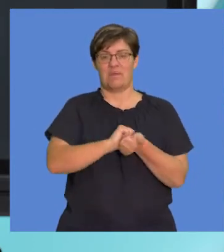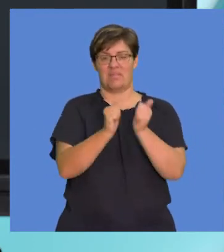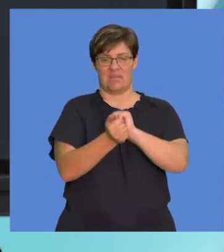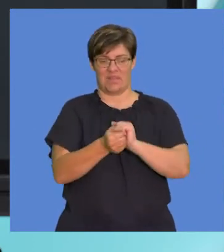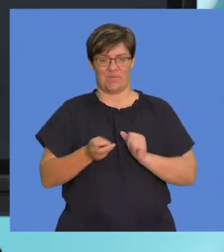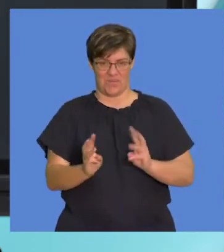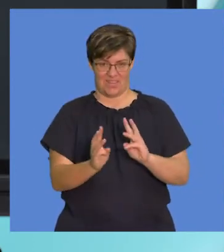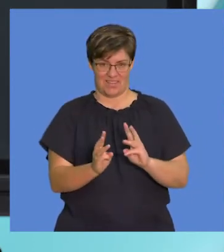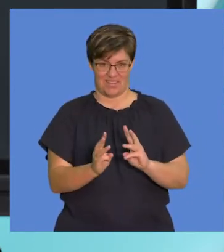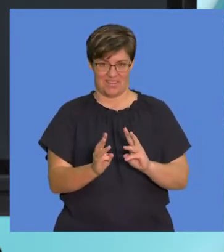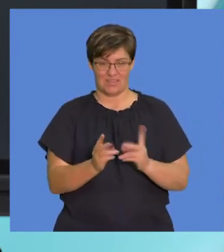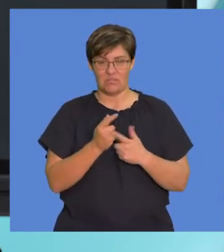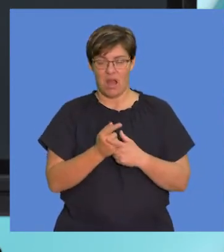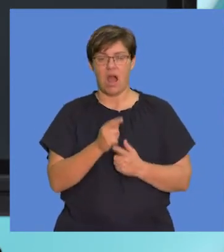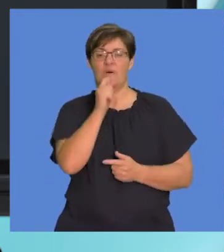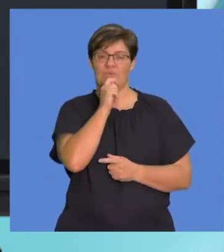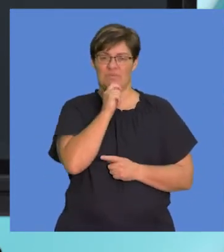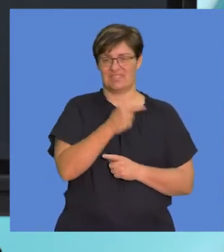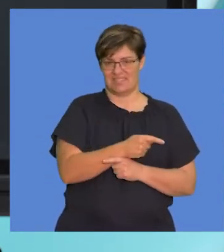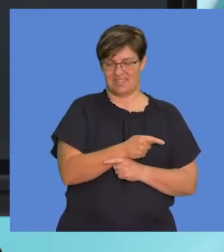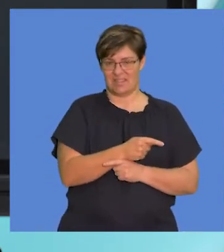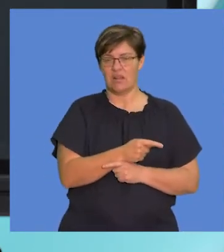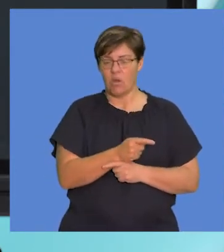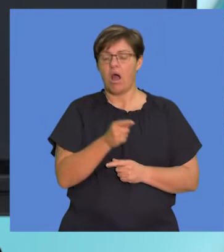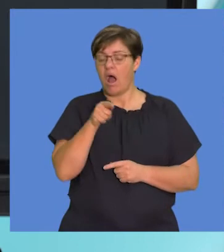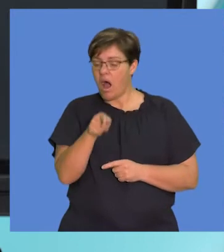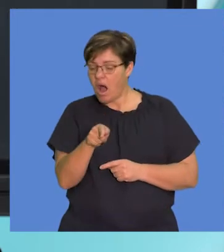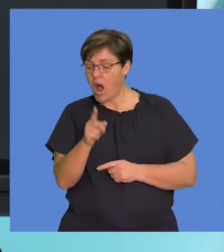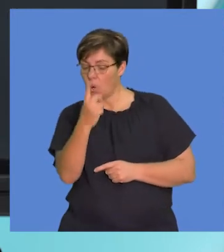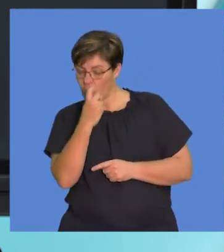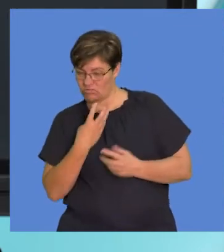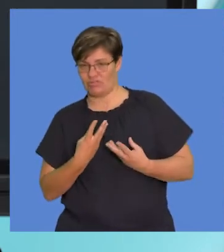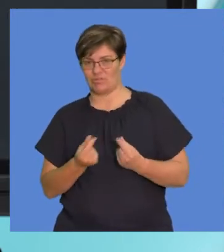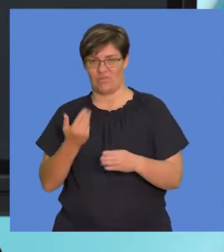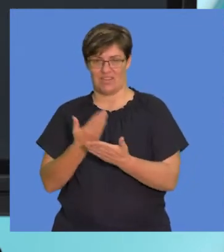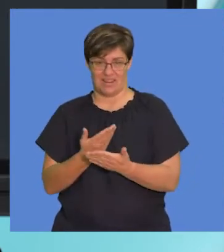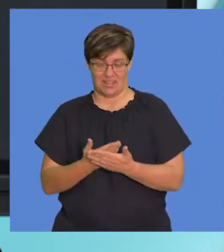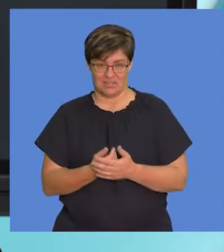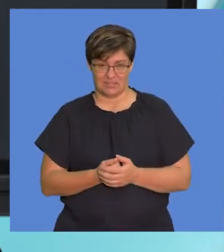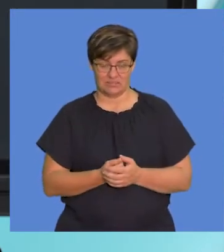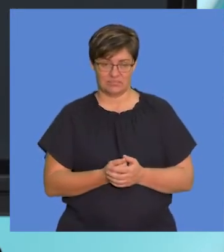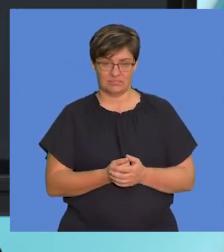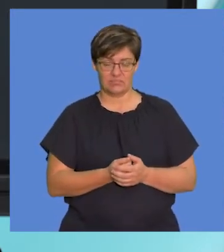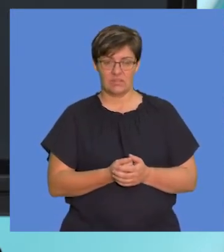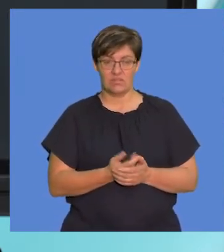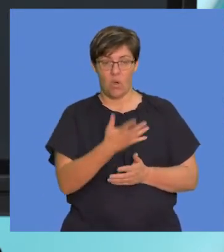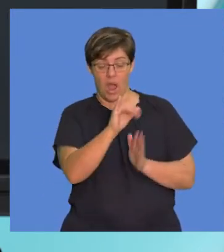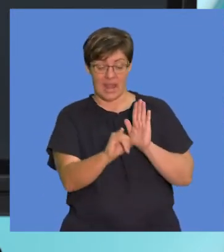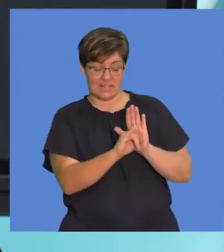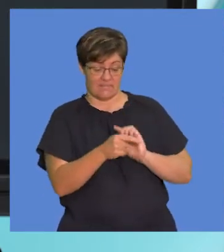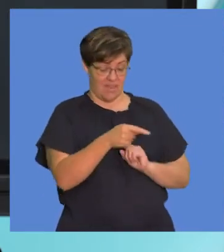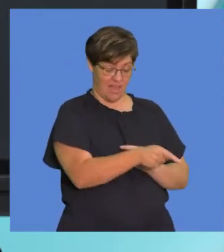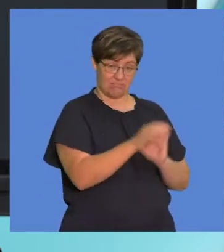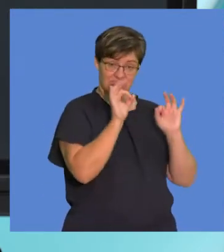mathematical equations that you'd want to make use of as part of problem solving. So it's important to be able to identify